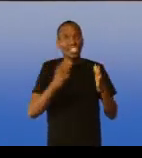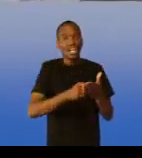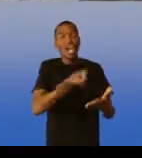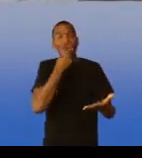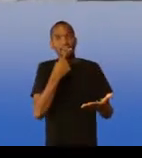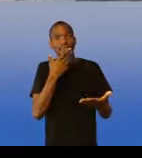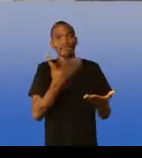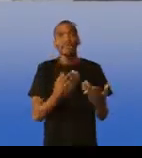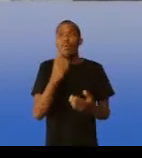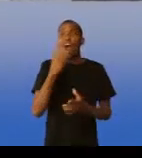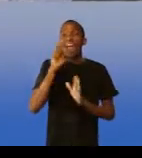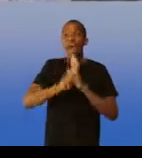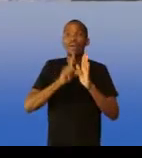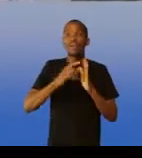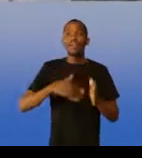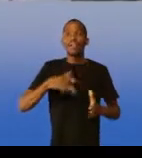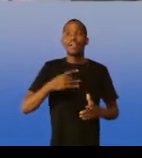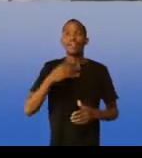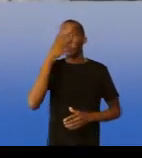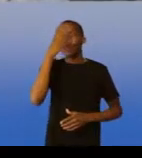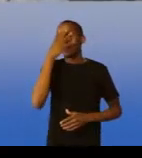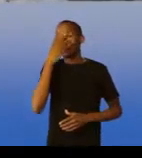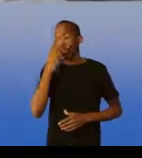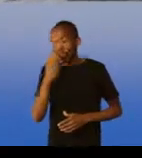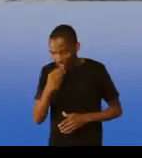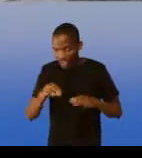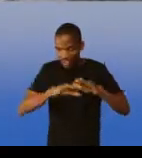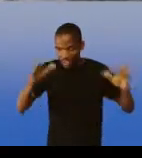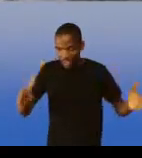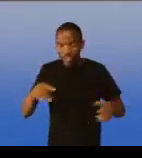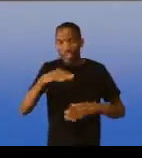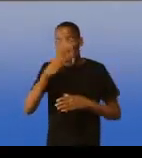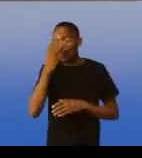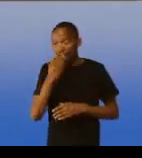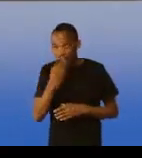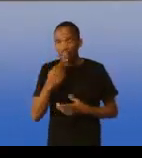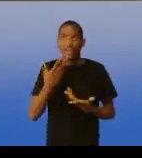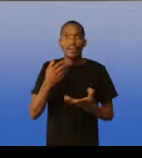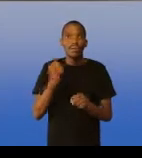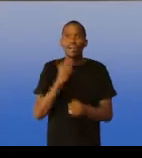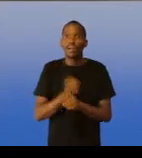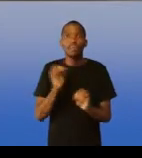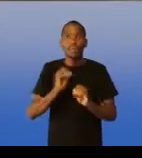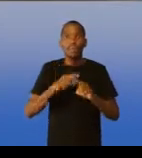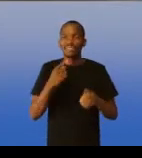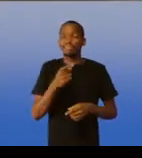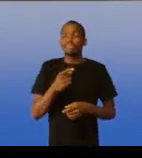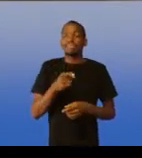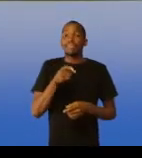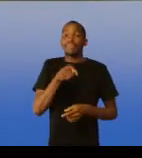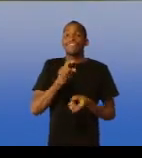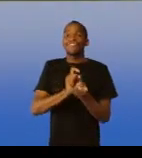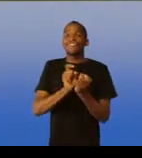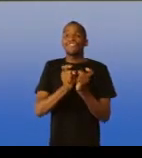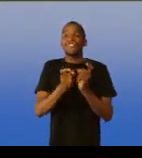hour, I would feel like I should sleep on the table. I would be unproductive. Then eventually they changed the drugs for me. Since